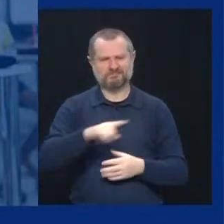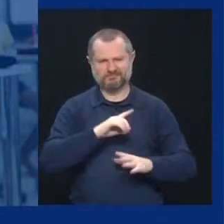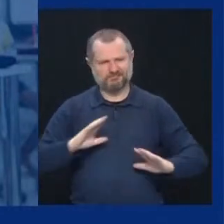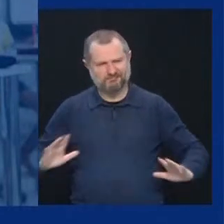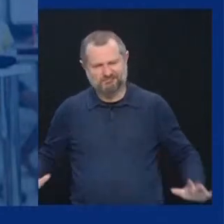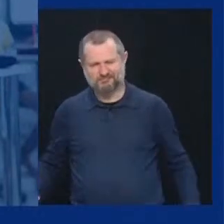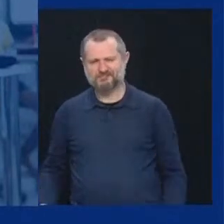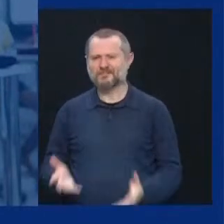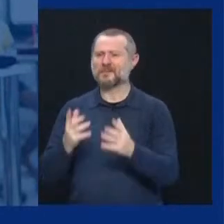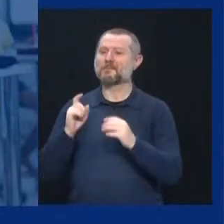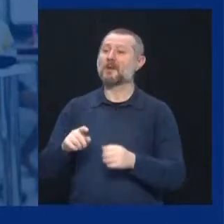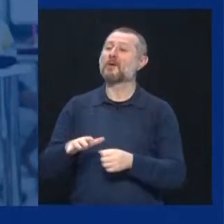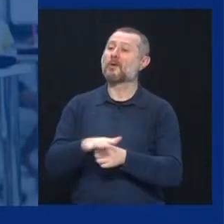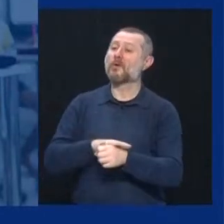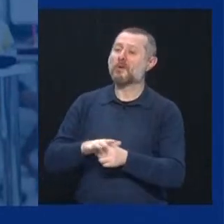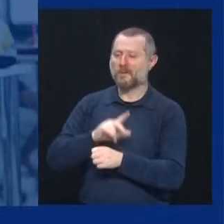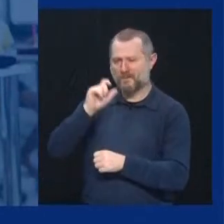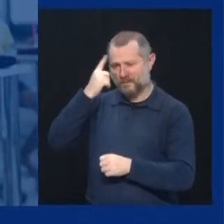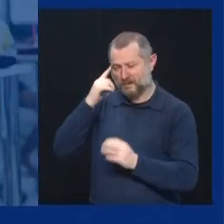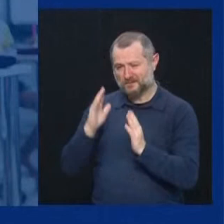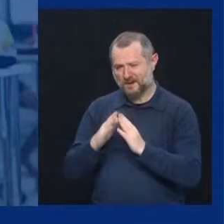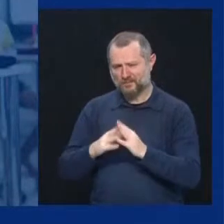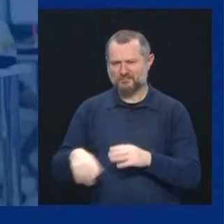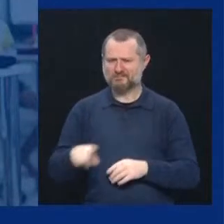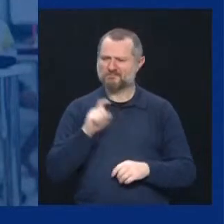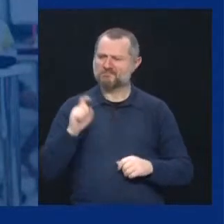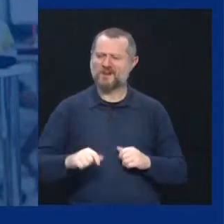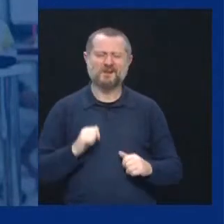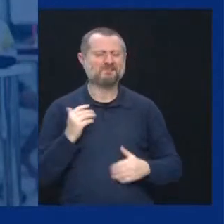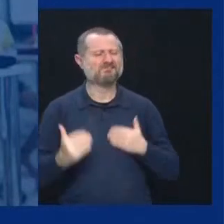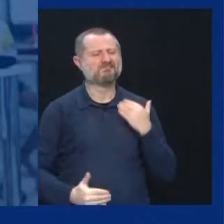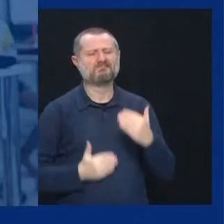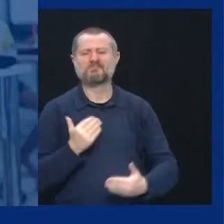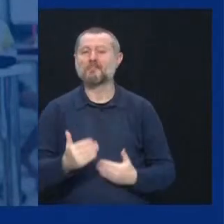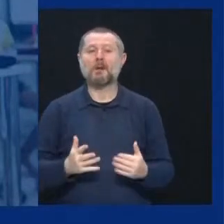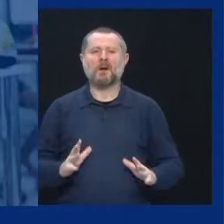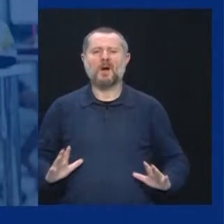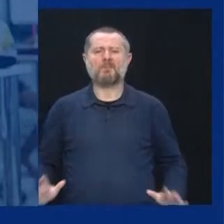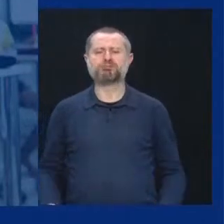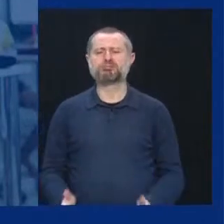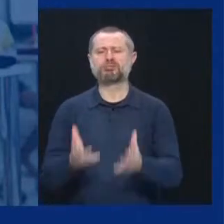government should be aggressive on in-class teaching.